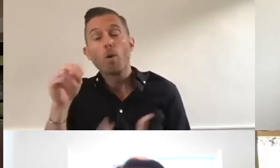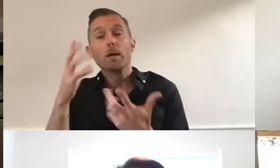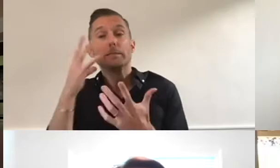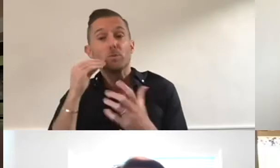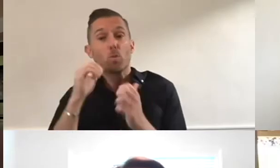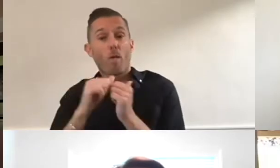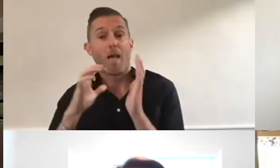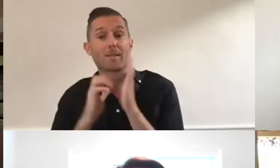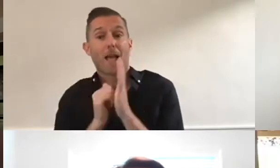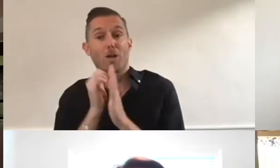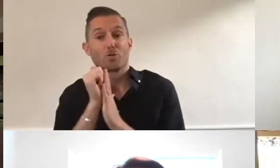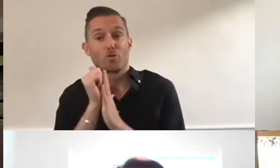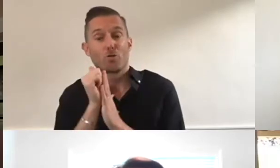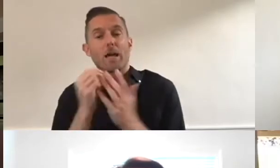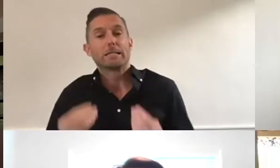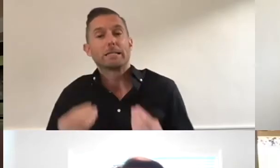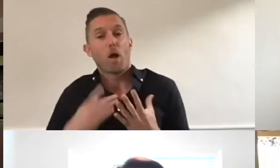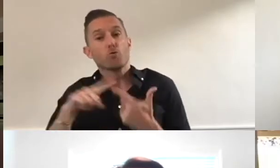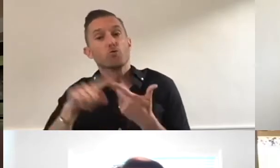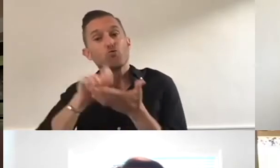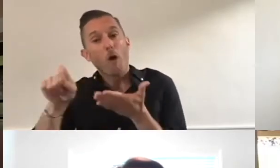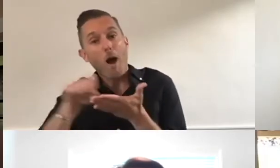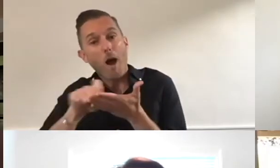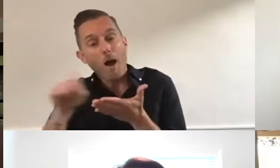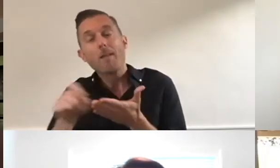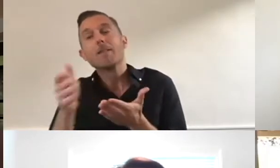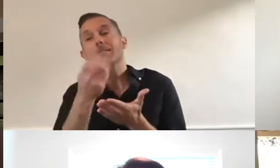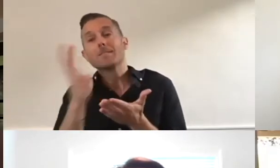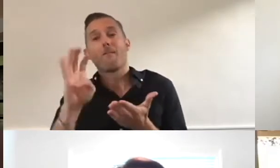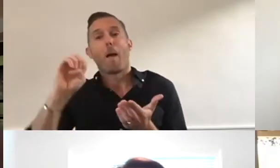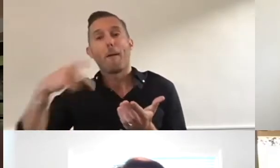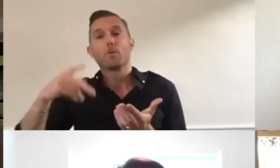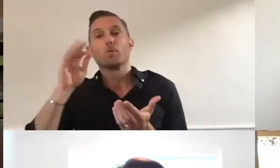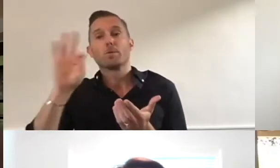of Grey's Anatomy that challenges how we treat